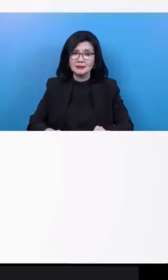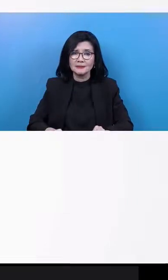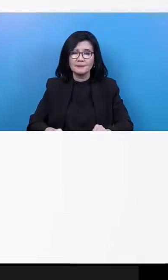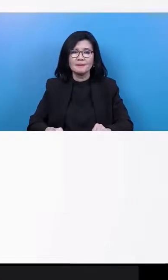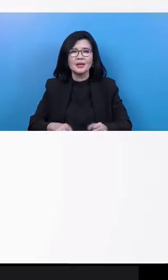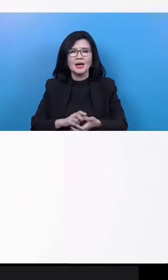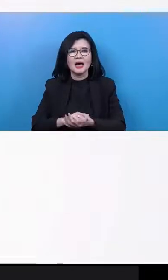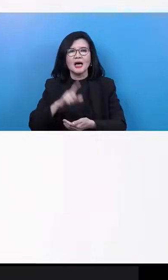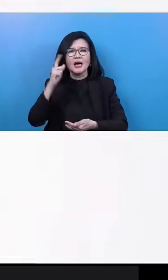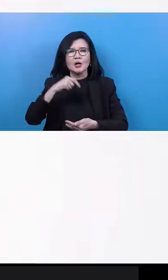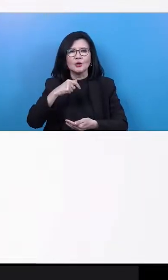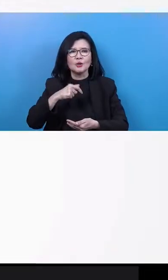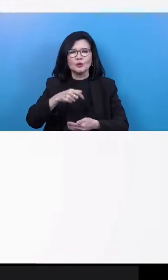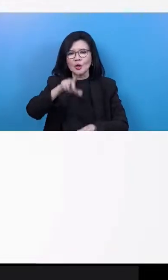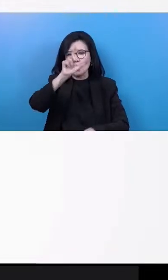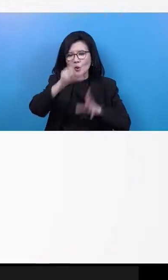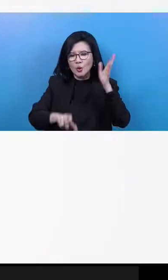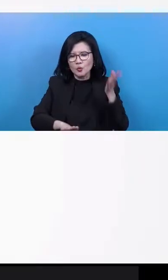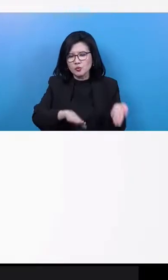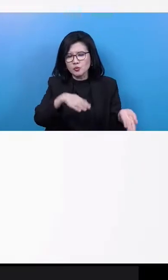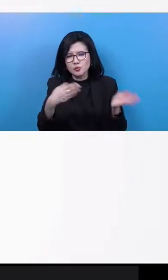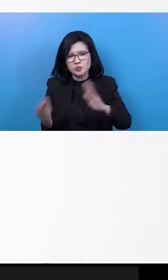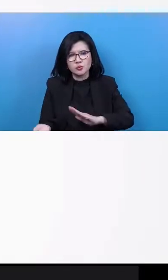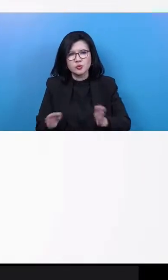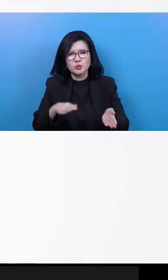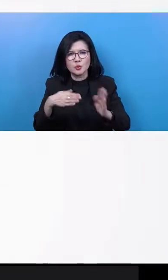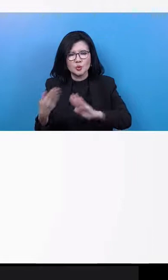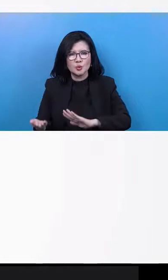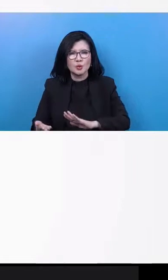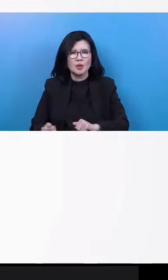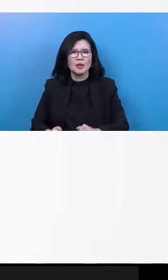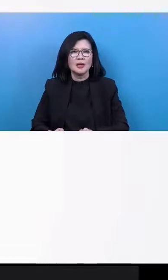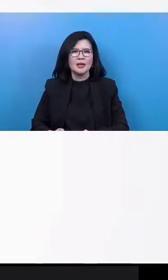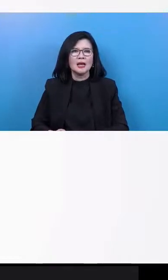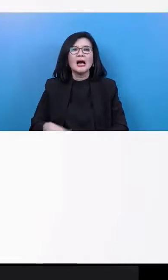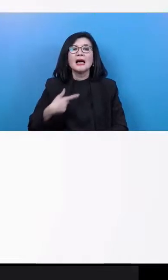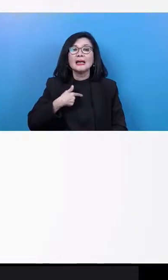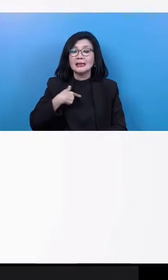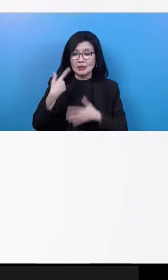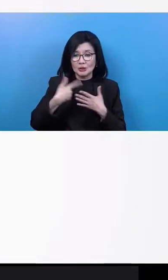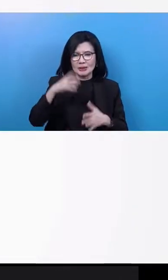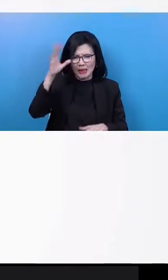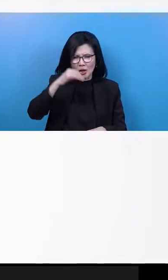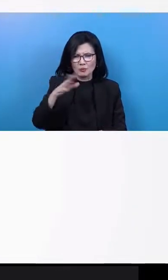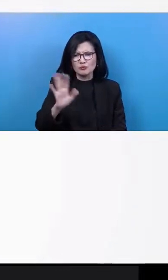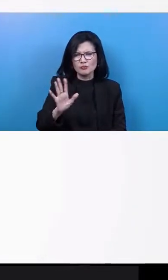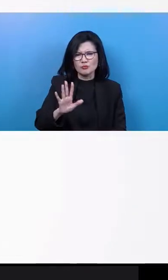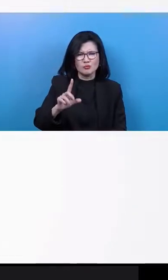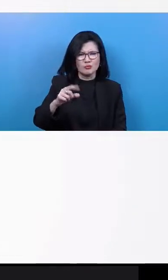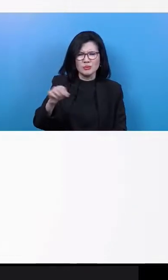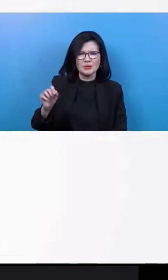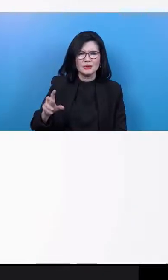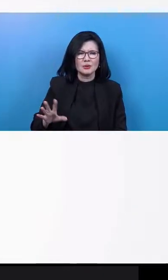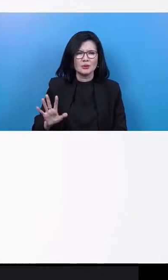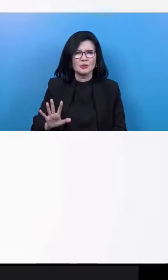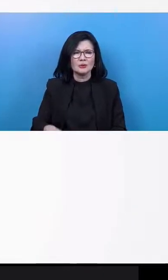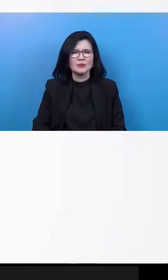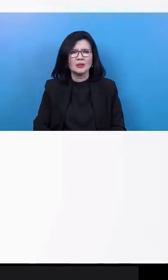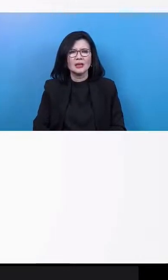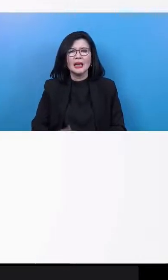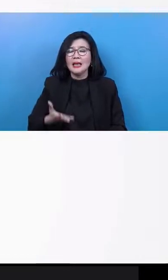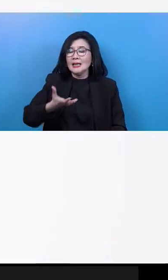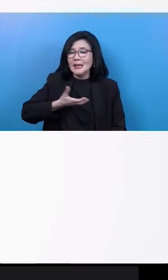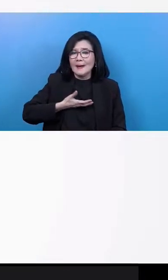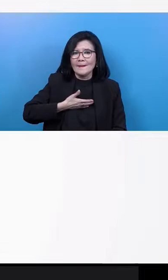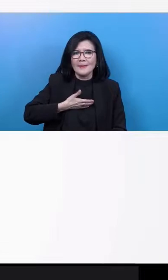true. We still have to figure out what was it that stopped the spread of the virus there in the